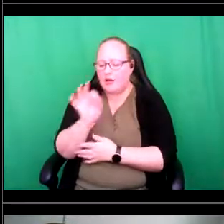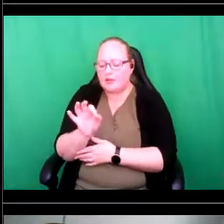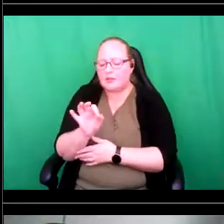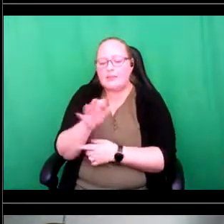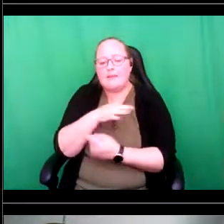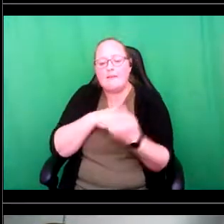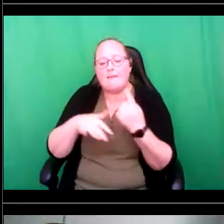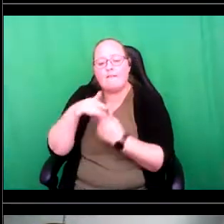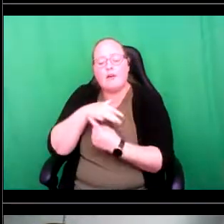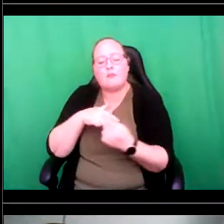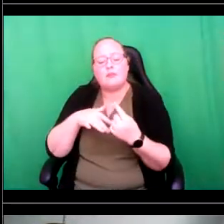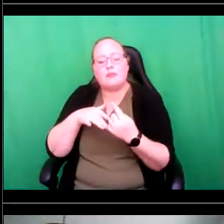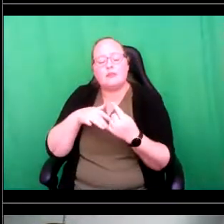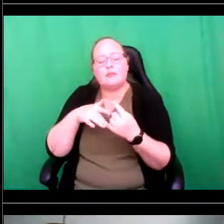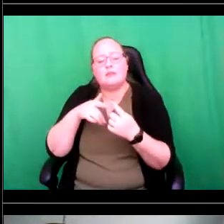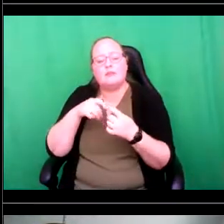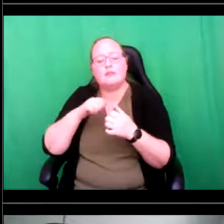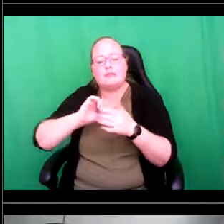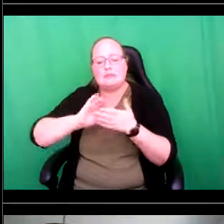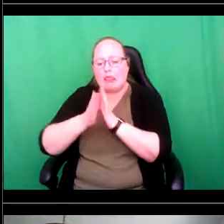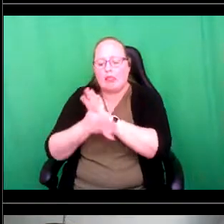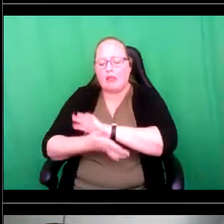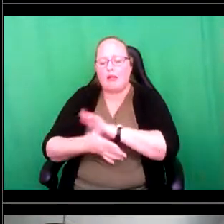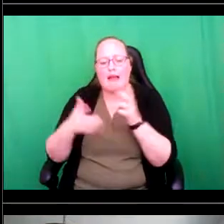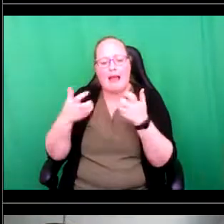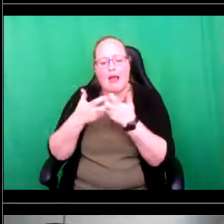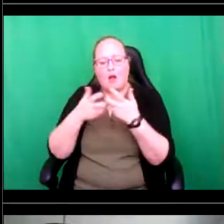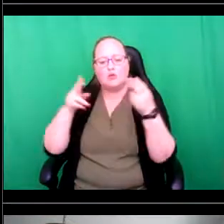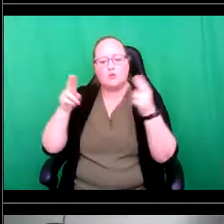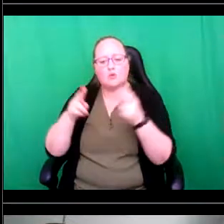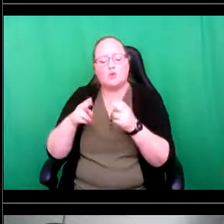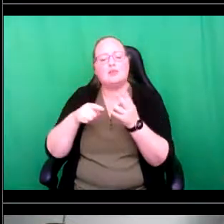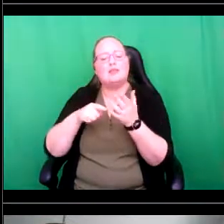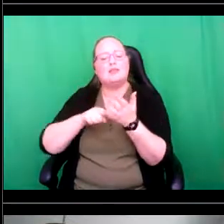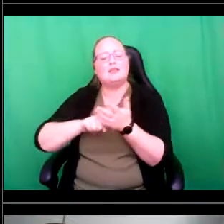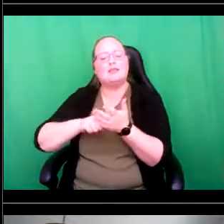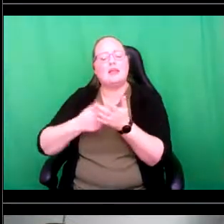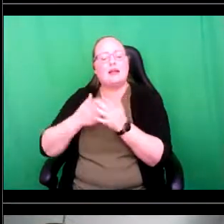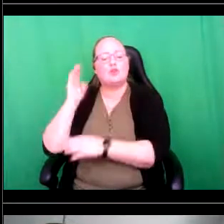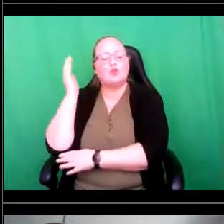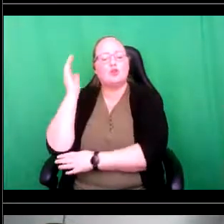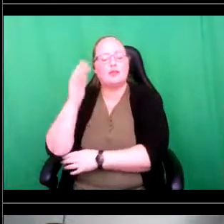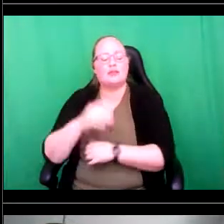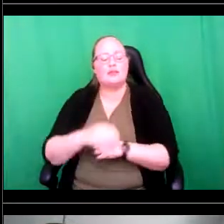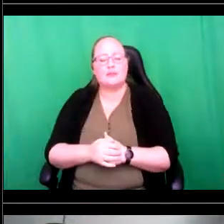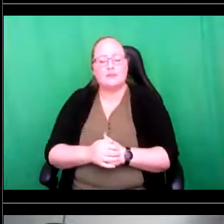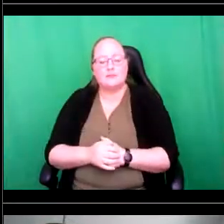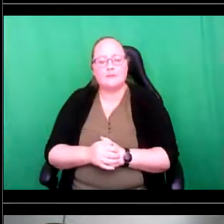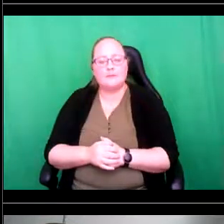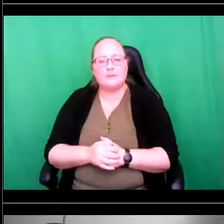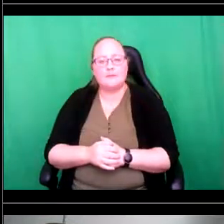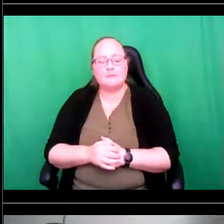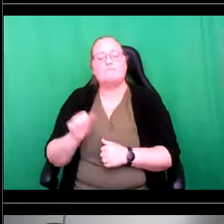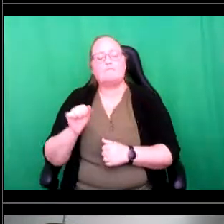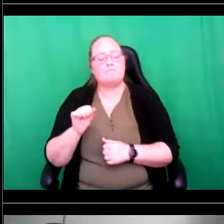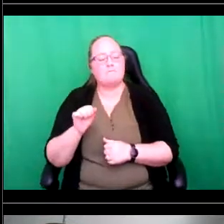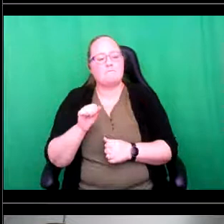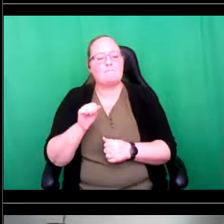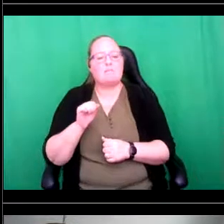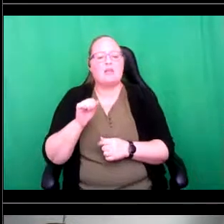to Thames Chase? Yes, yes, there is an impact on the Thames Chase Community